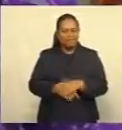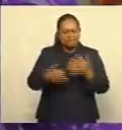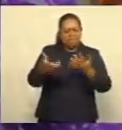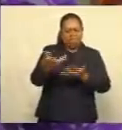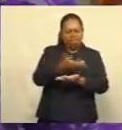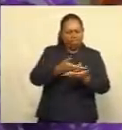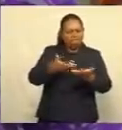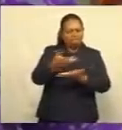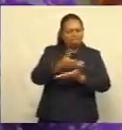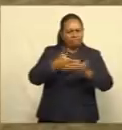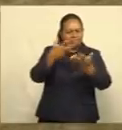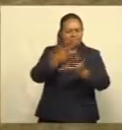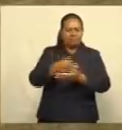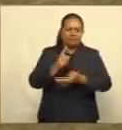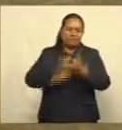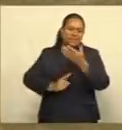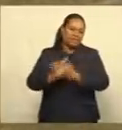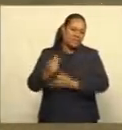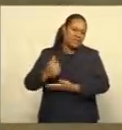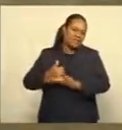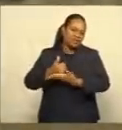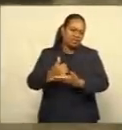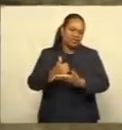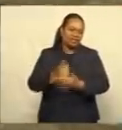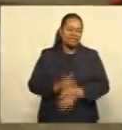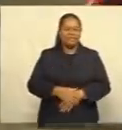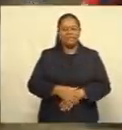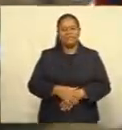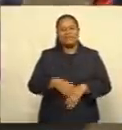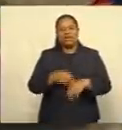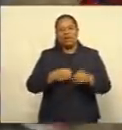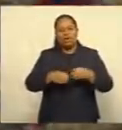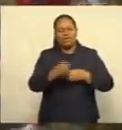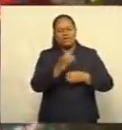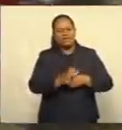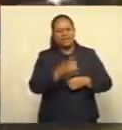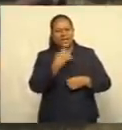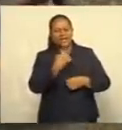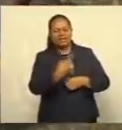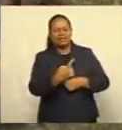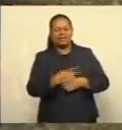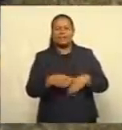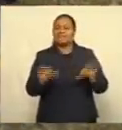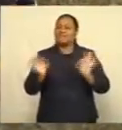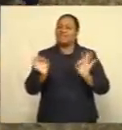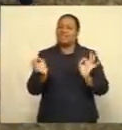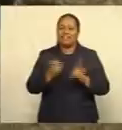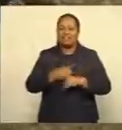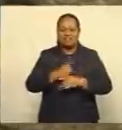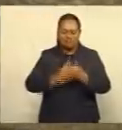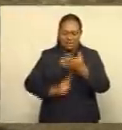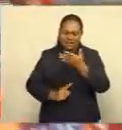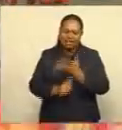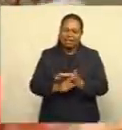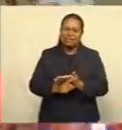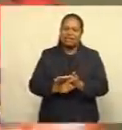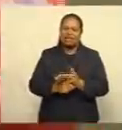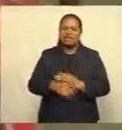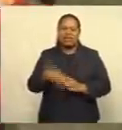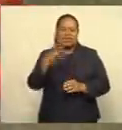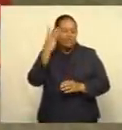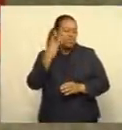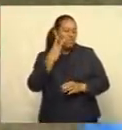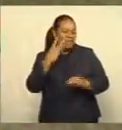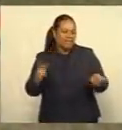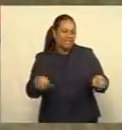sponsor have been positive. FRU Operations Officer Saleh Sorovaki says no changes will be made to the format of the women's